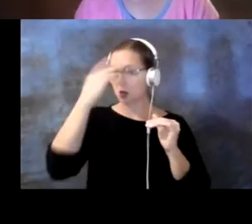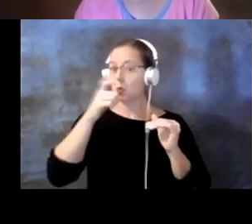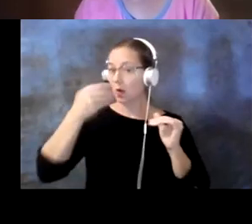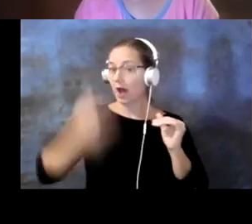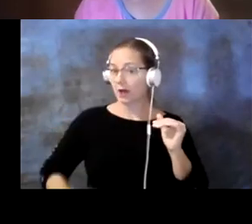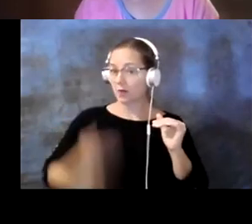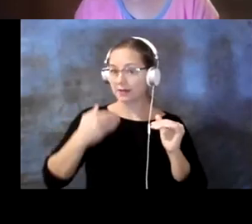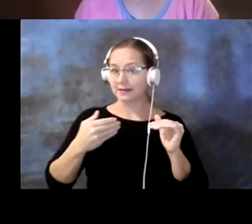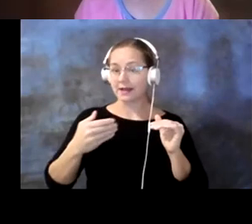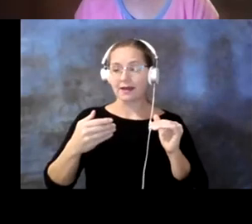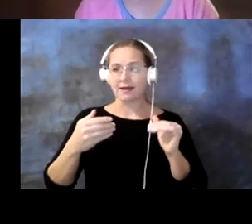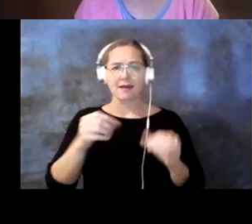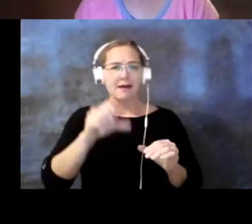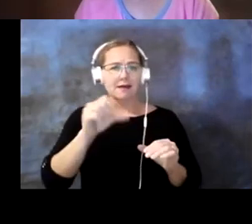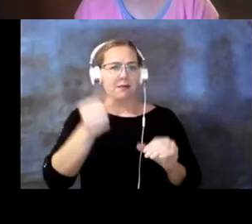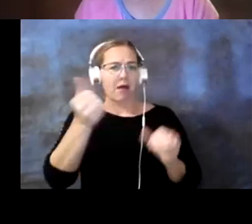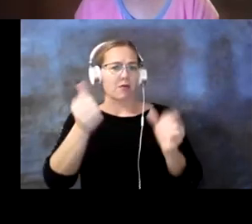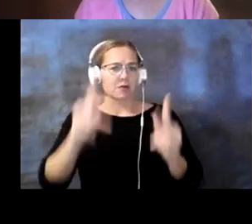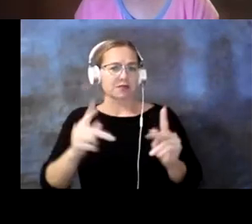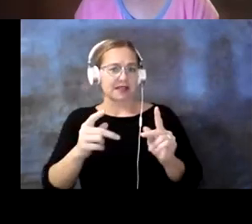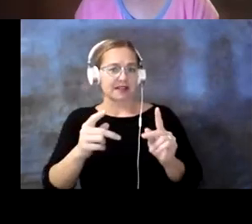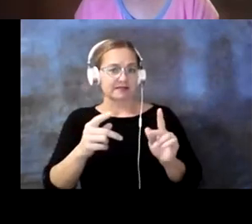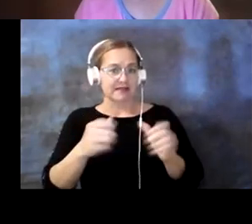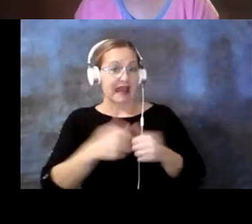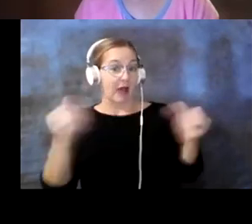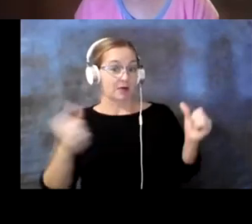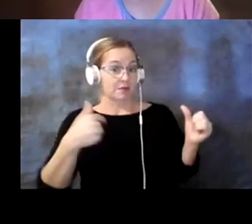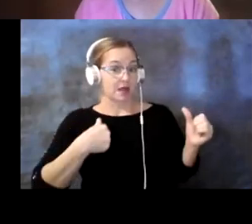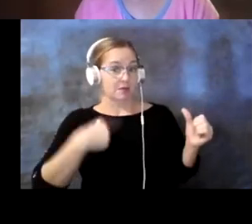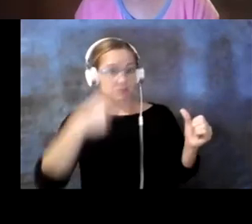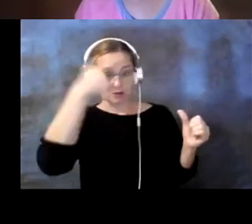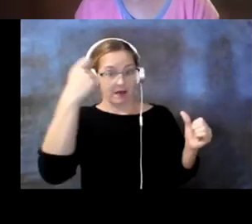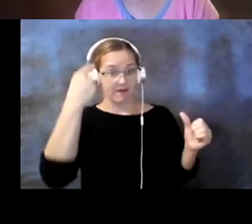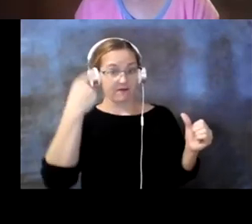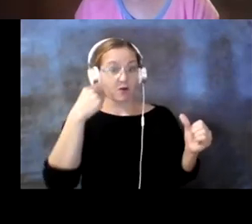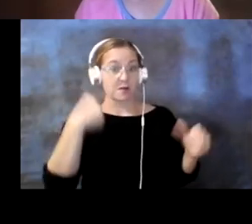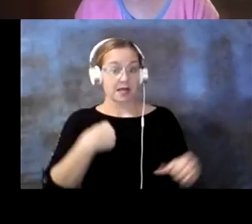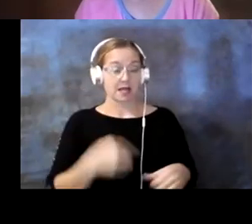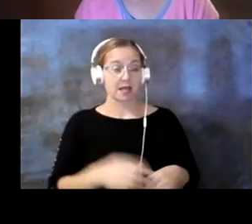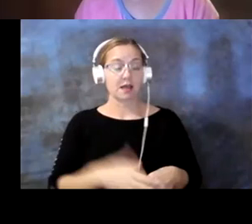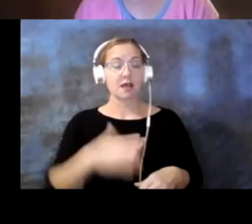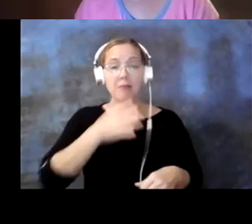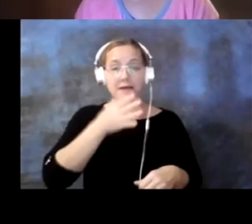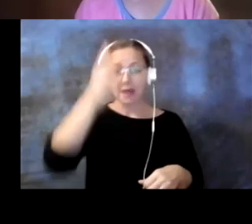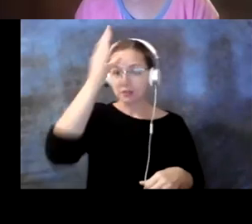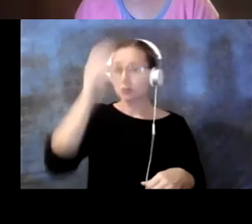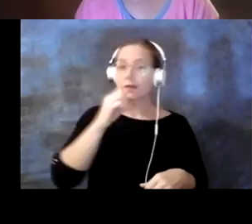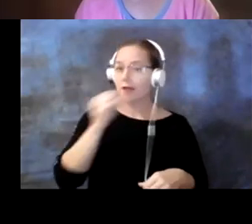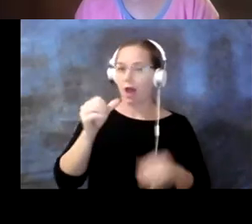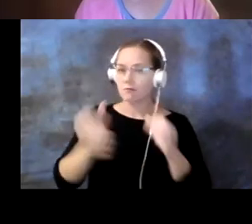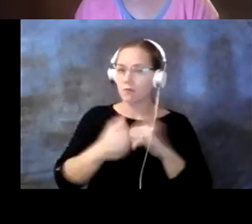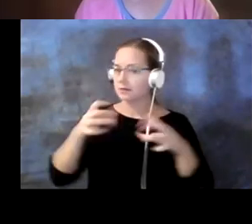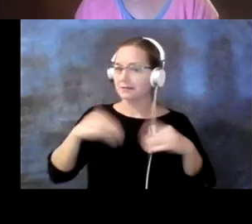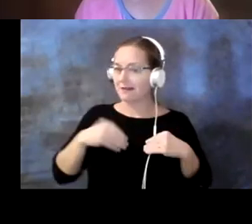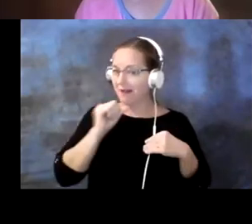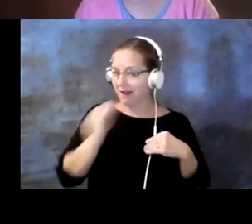to my parents during my senior year, which was really a traumatic experience for me because my parents weren't the most accepting.